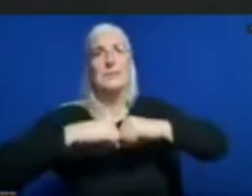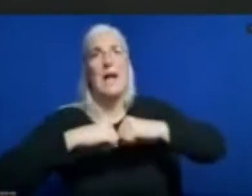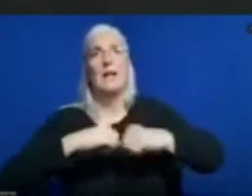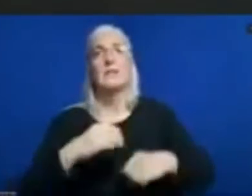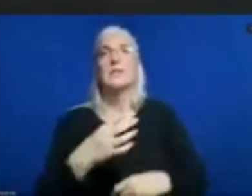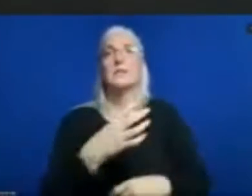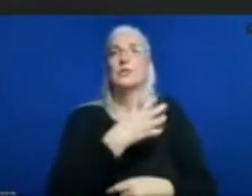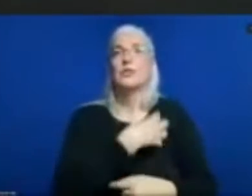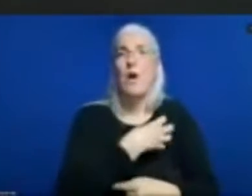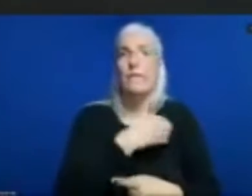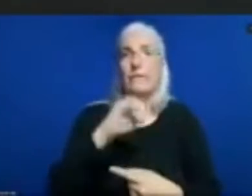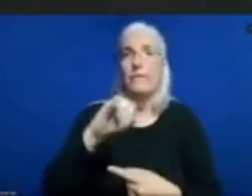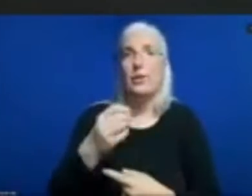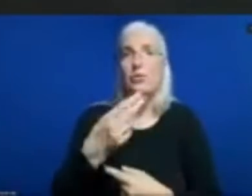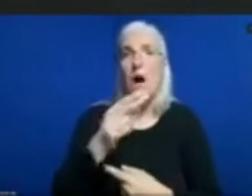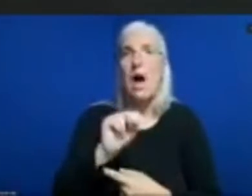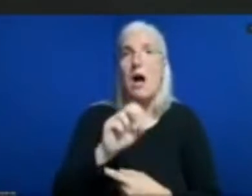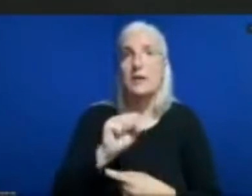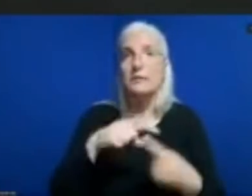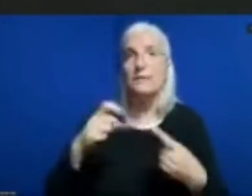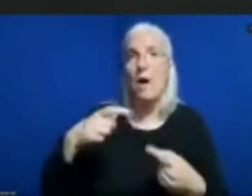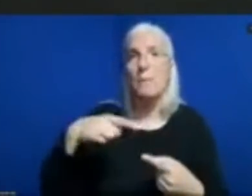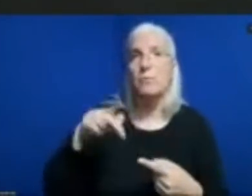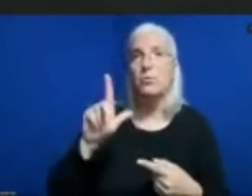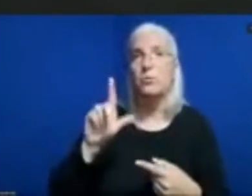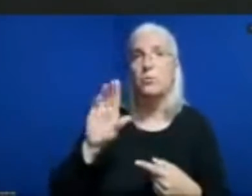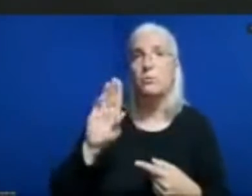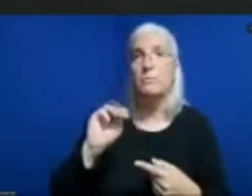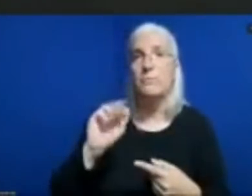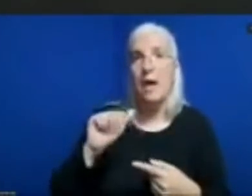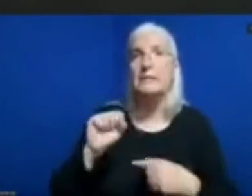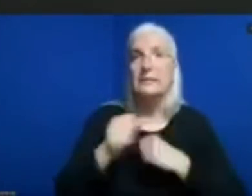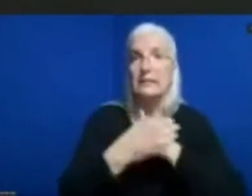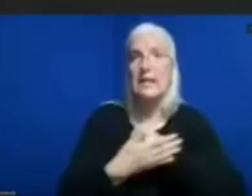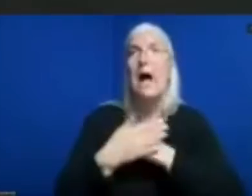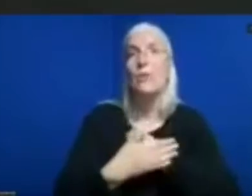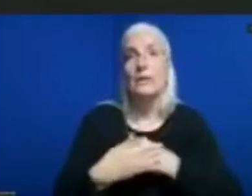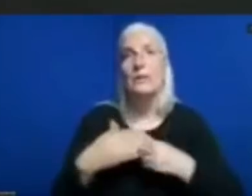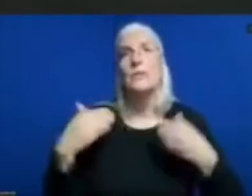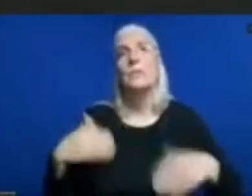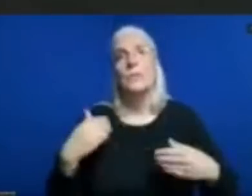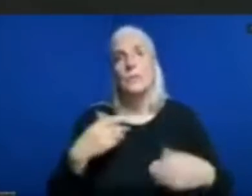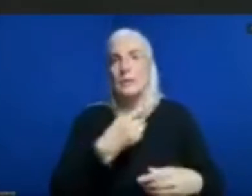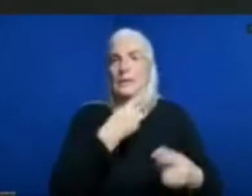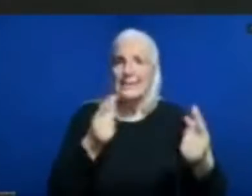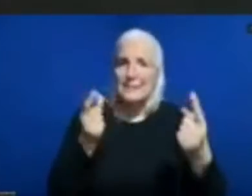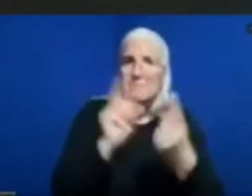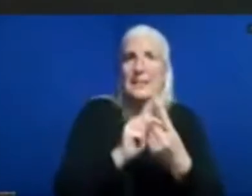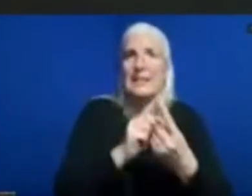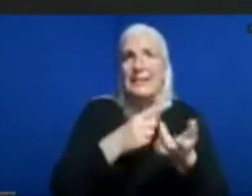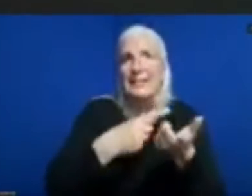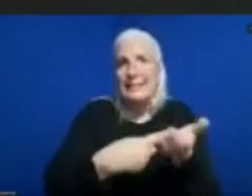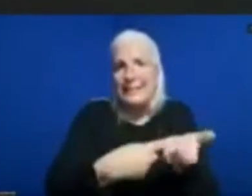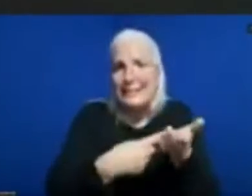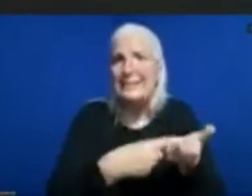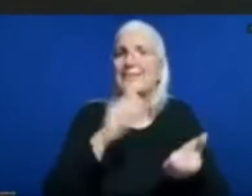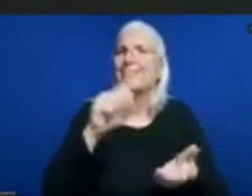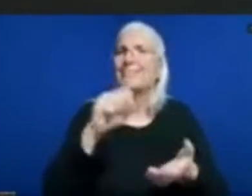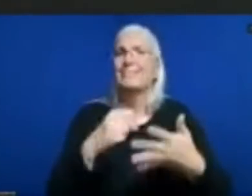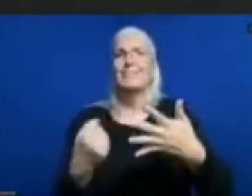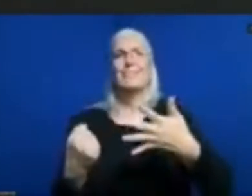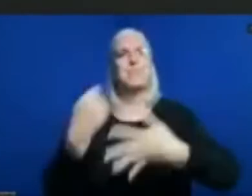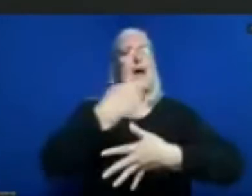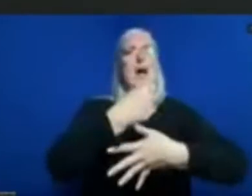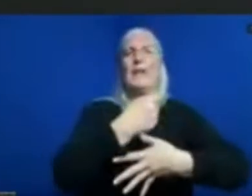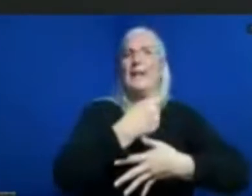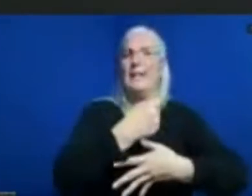Gillarducci in Greenville about a week ago. We told him that was our top priority for our communities. Obviously the top priority